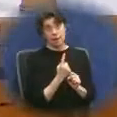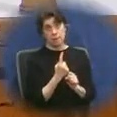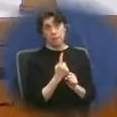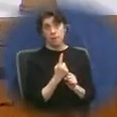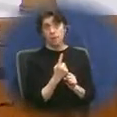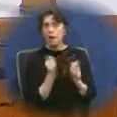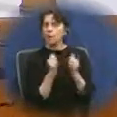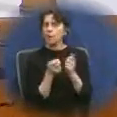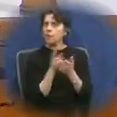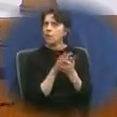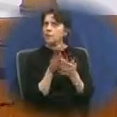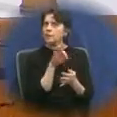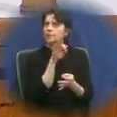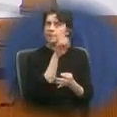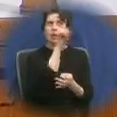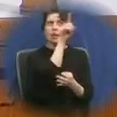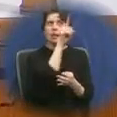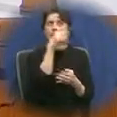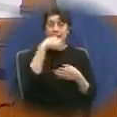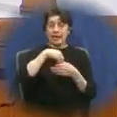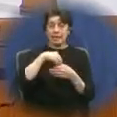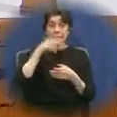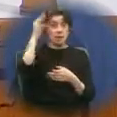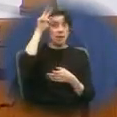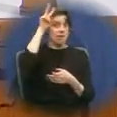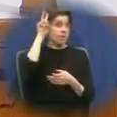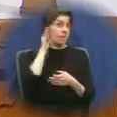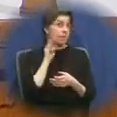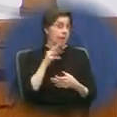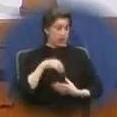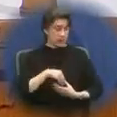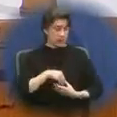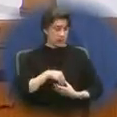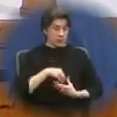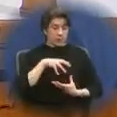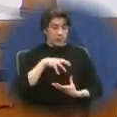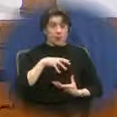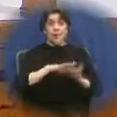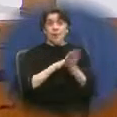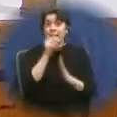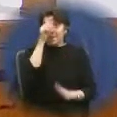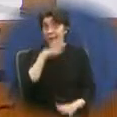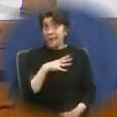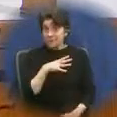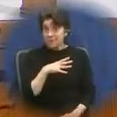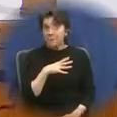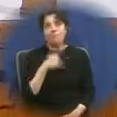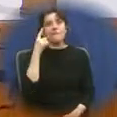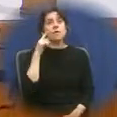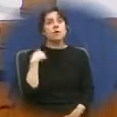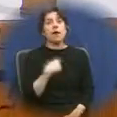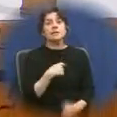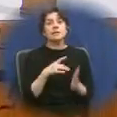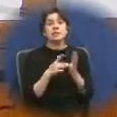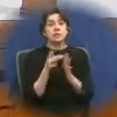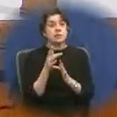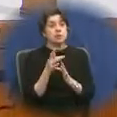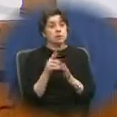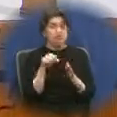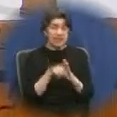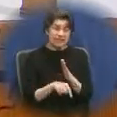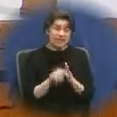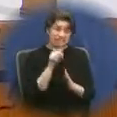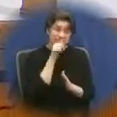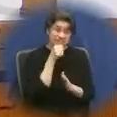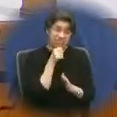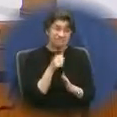and by the Holy Spirit was incarnate of the Virgin Mary and became man. For our sake he was crucified under Pontius Pilate.